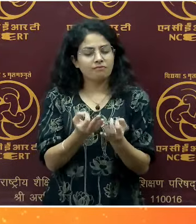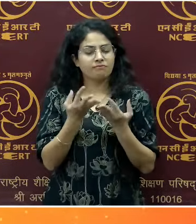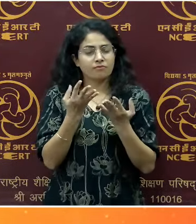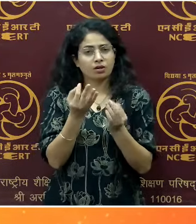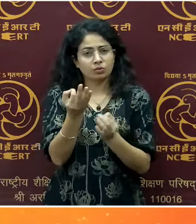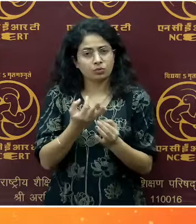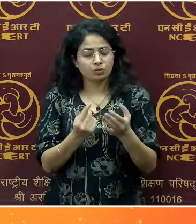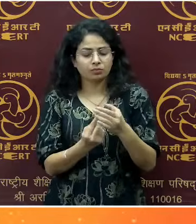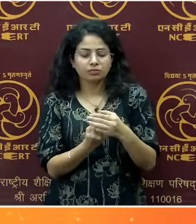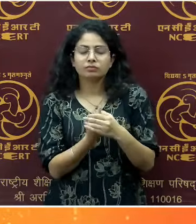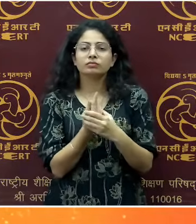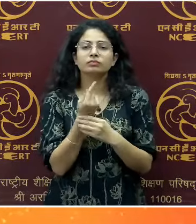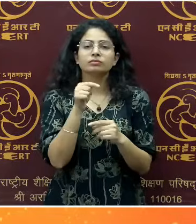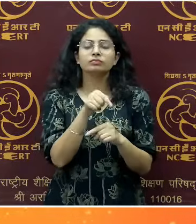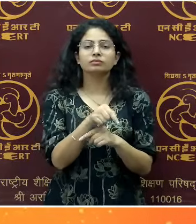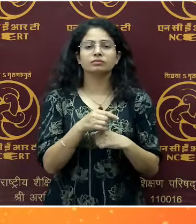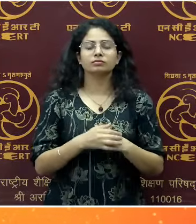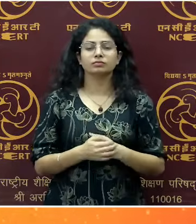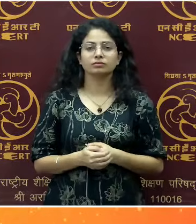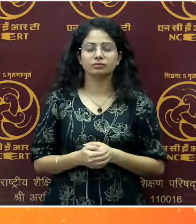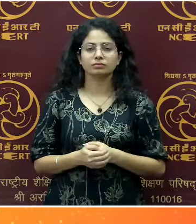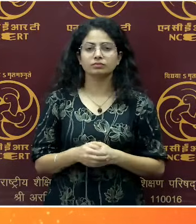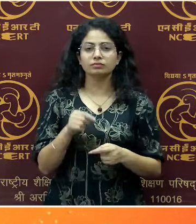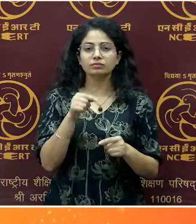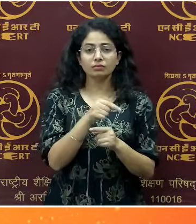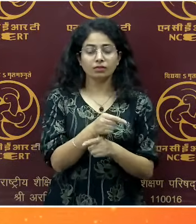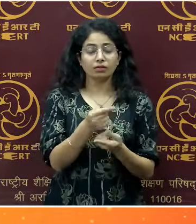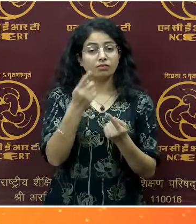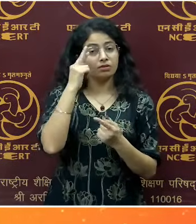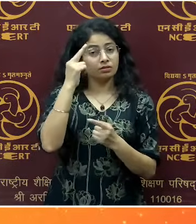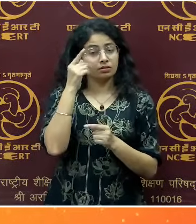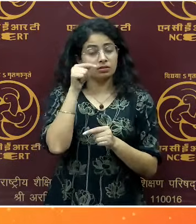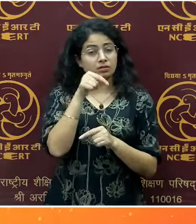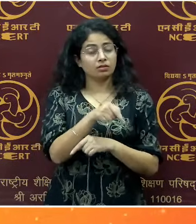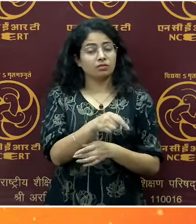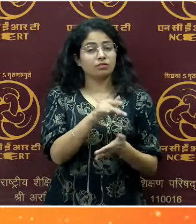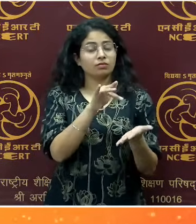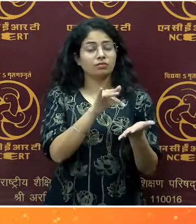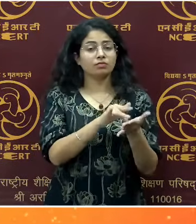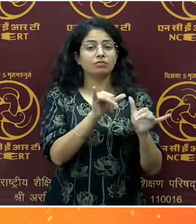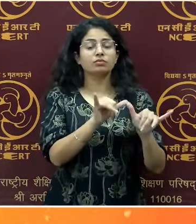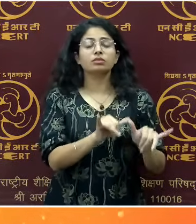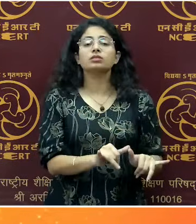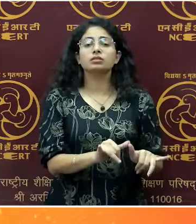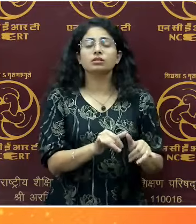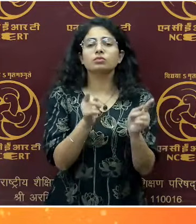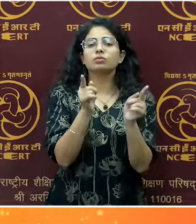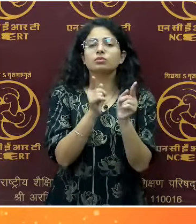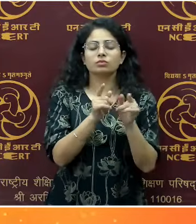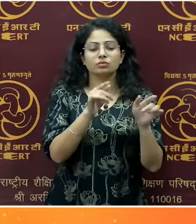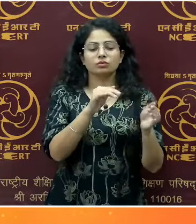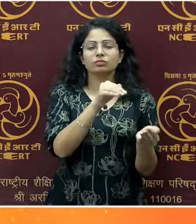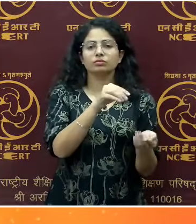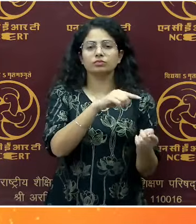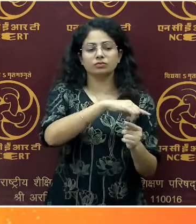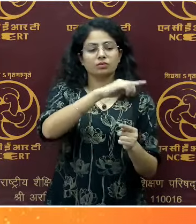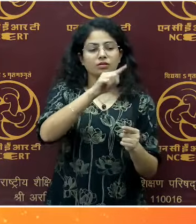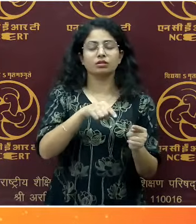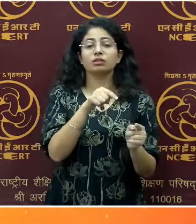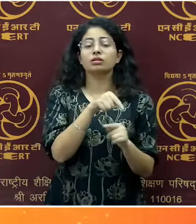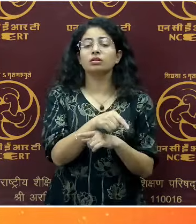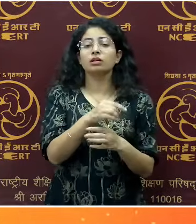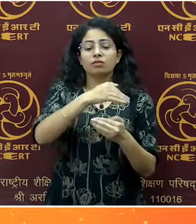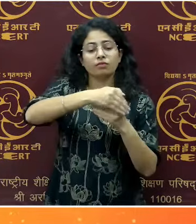old stag preferred that tender grass and that was the purpose of staying on a small hillock. The hillock